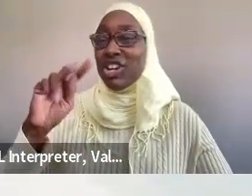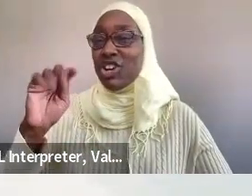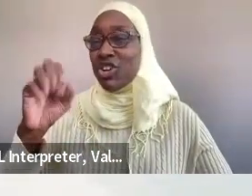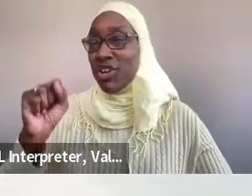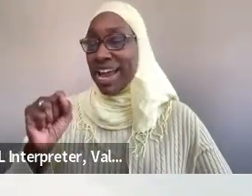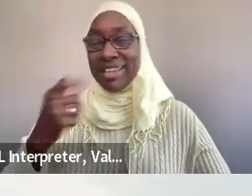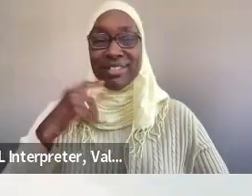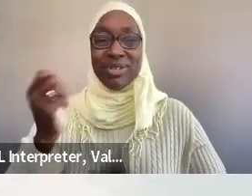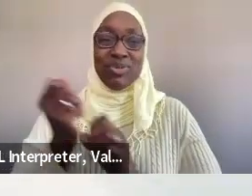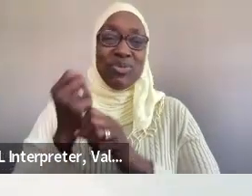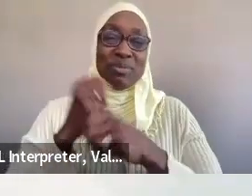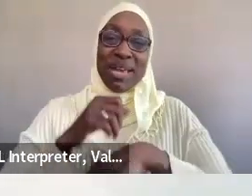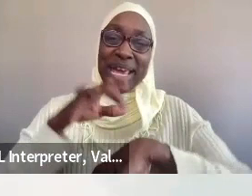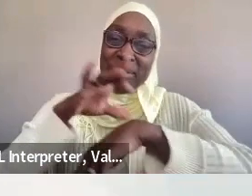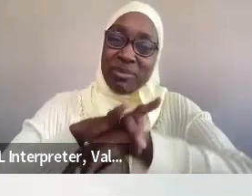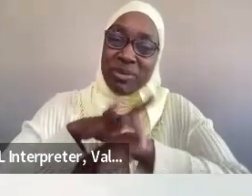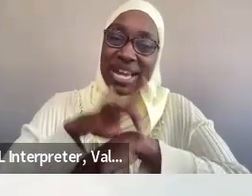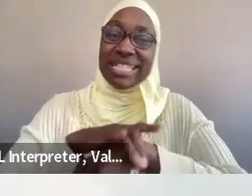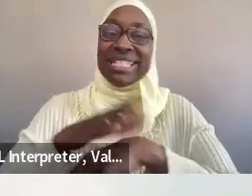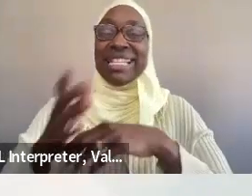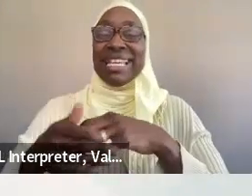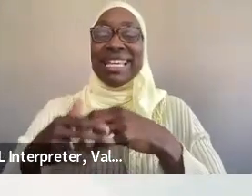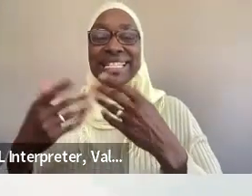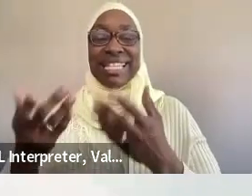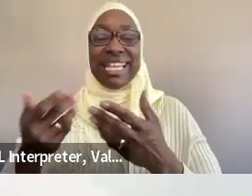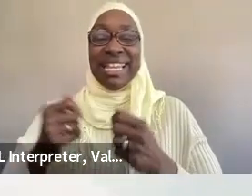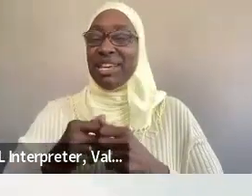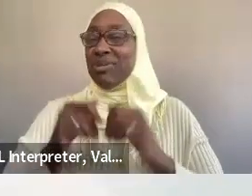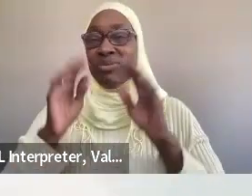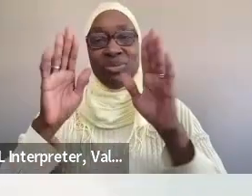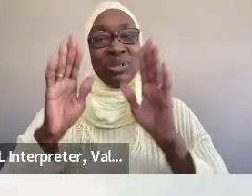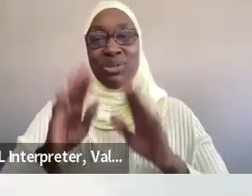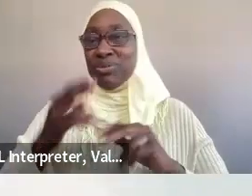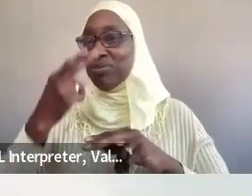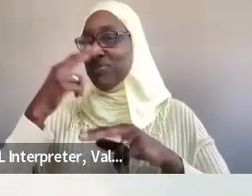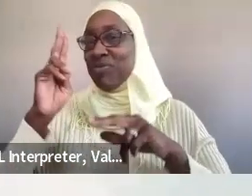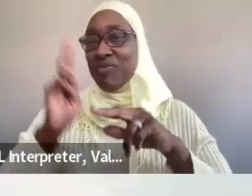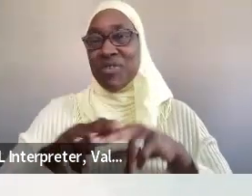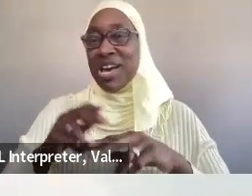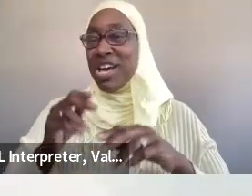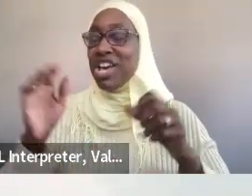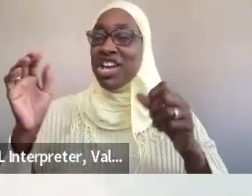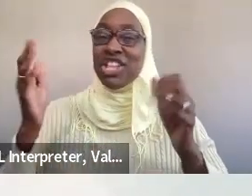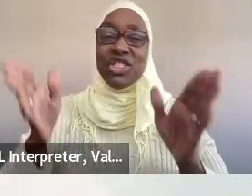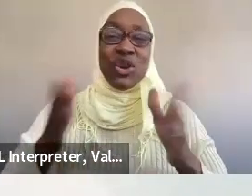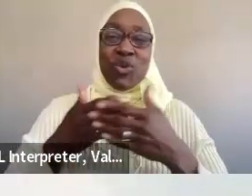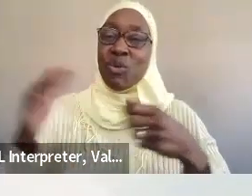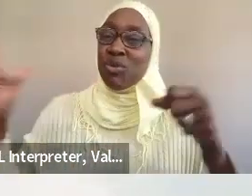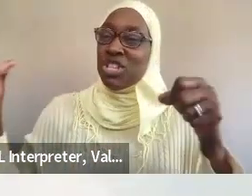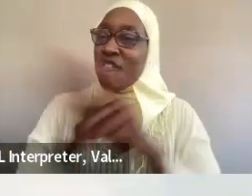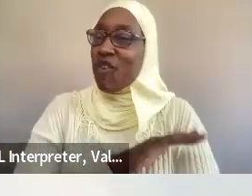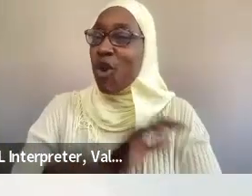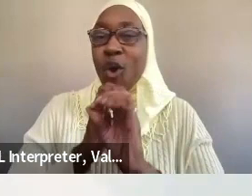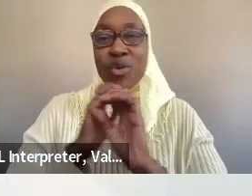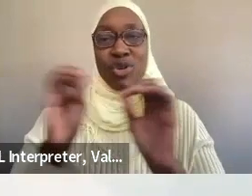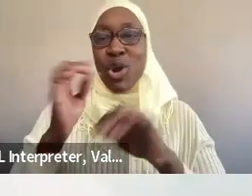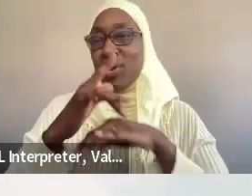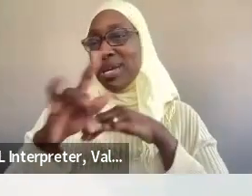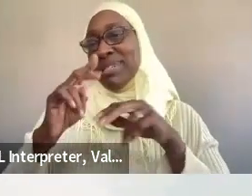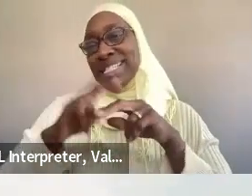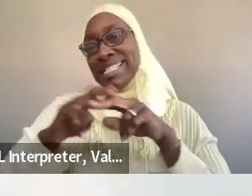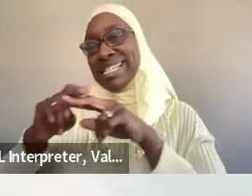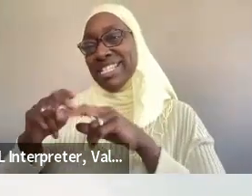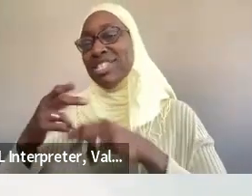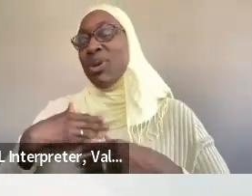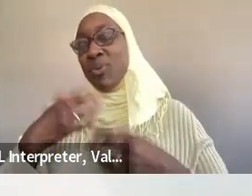bracelet making, lots of fun activities. And there were the room was packed. There was no empty seats. So we were very glad to be able to do that. We also, this is